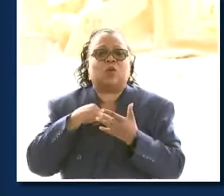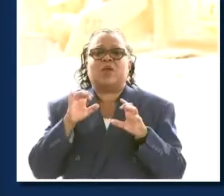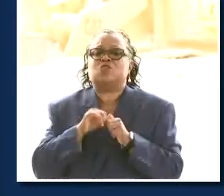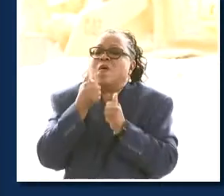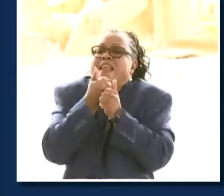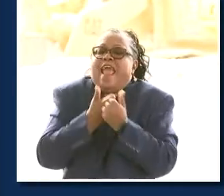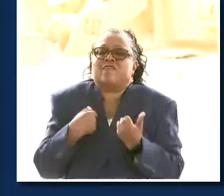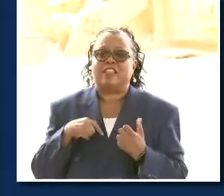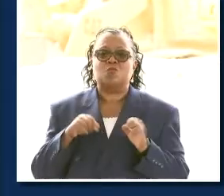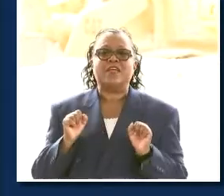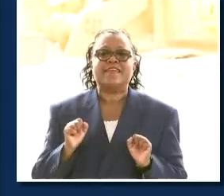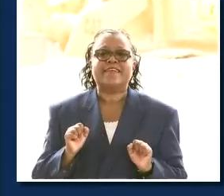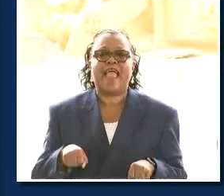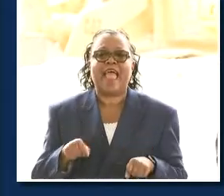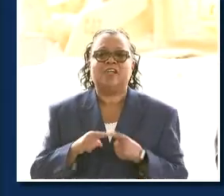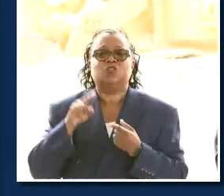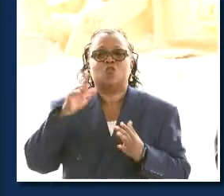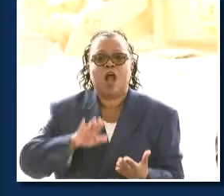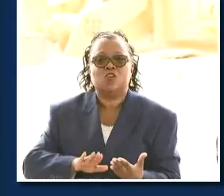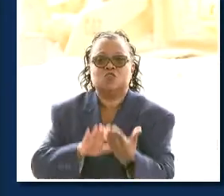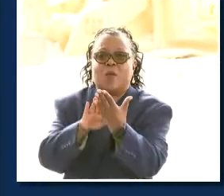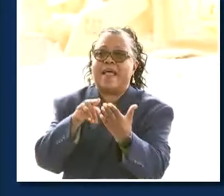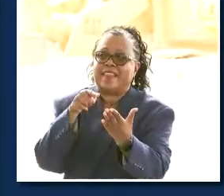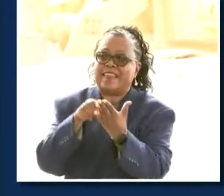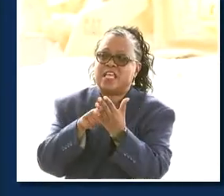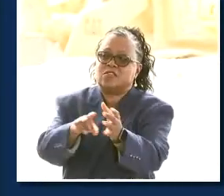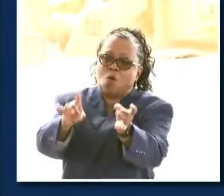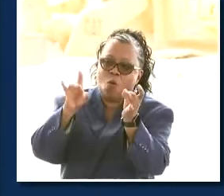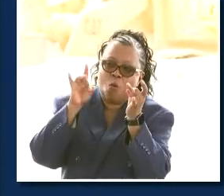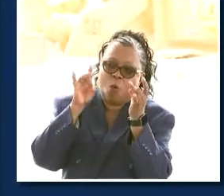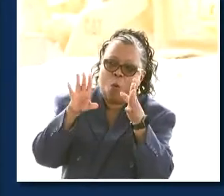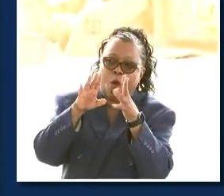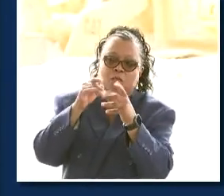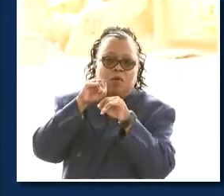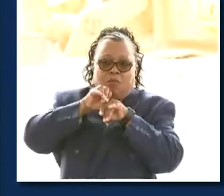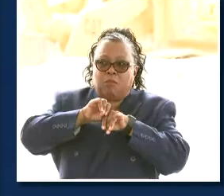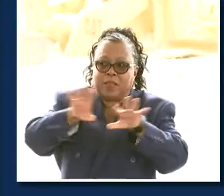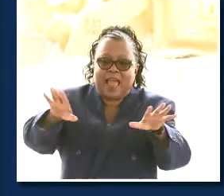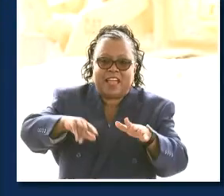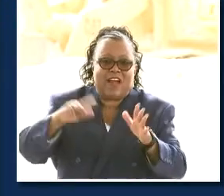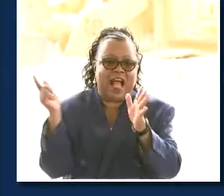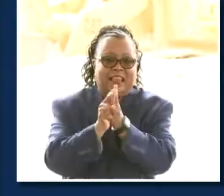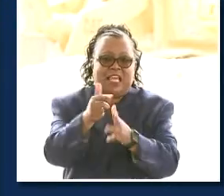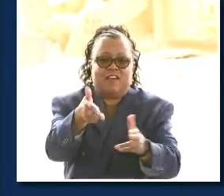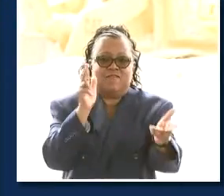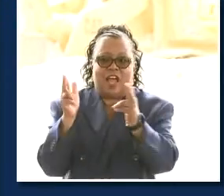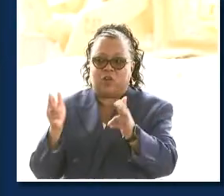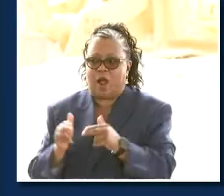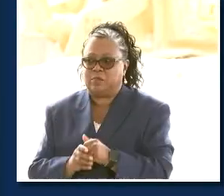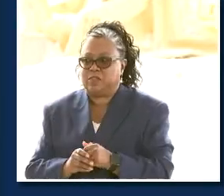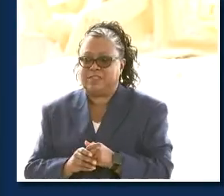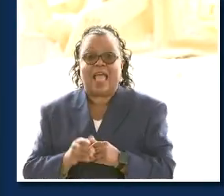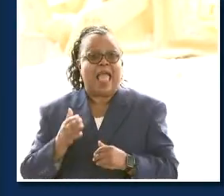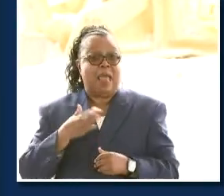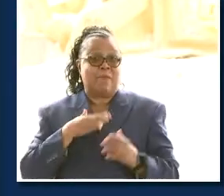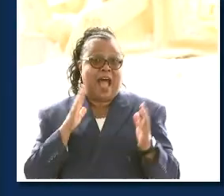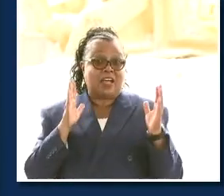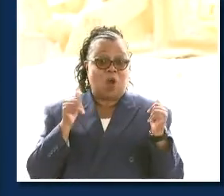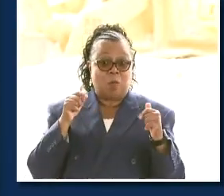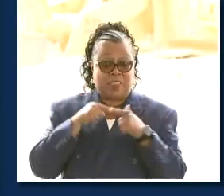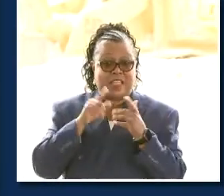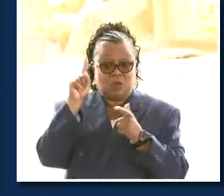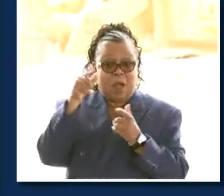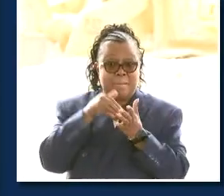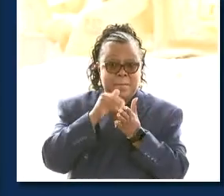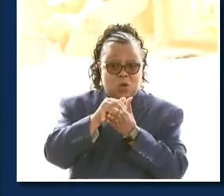doing everything that we can to address this horrible plague of illegal firearms. And my hope is that this $1